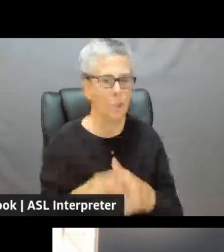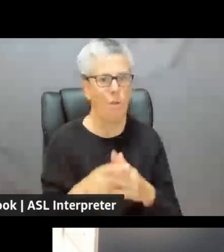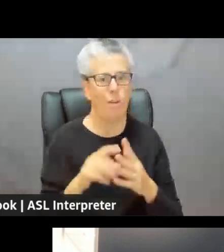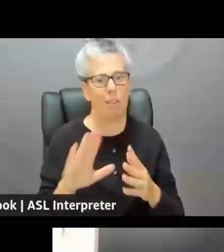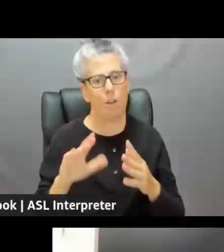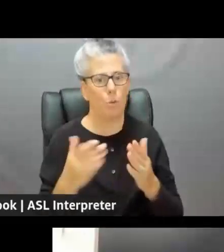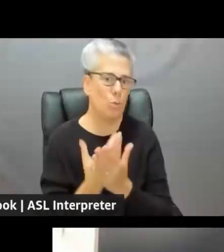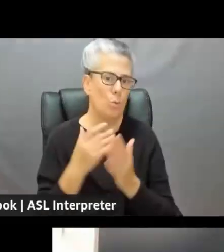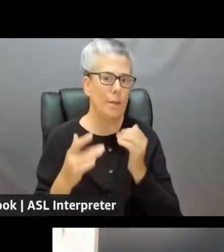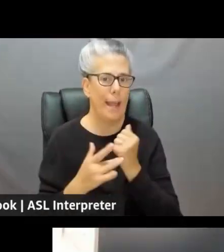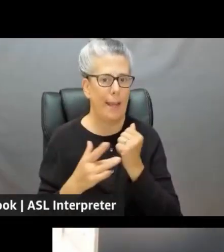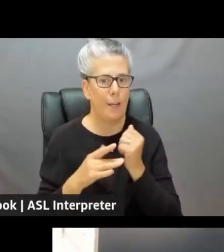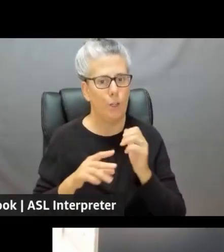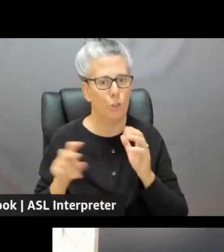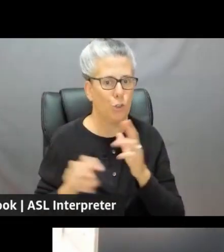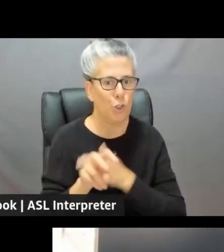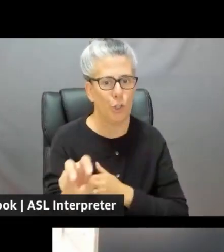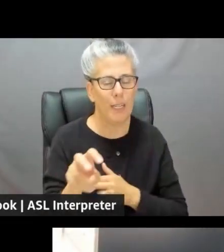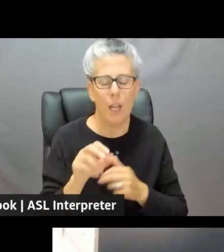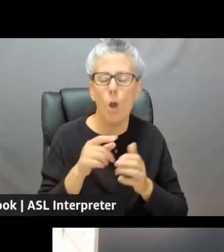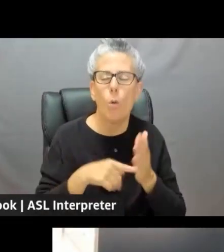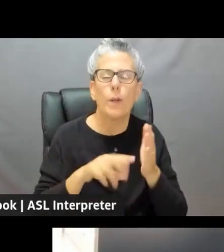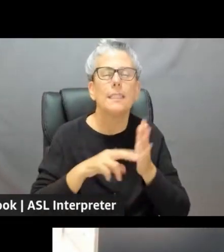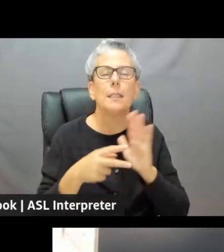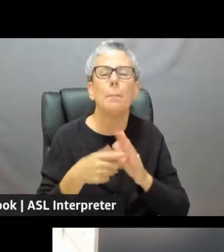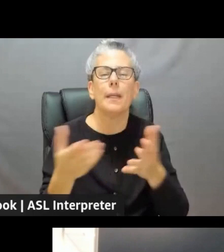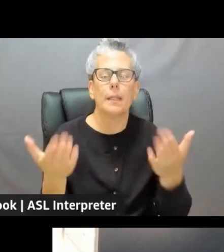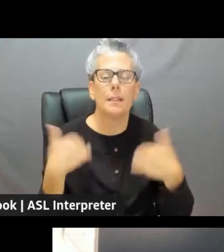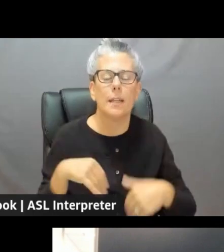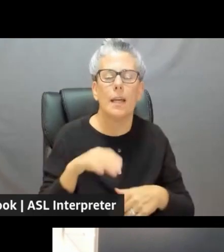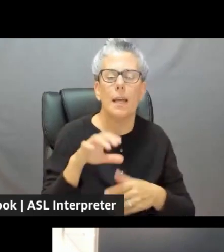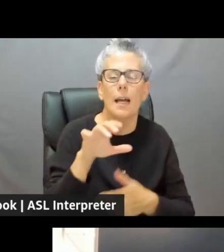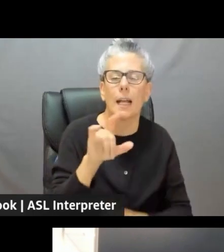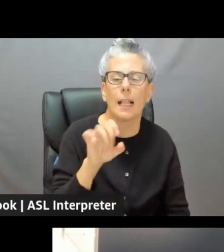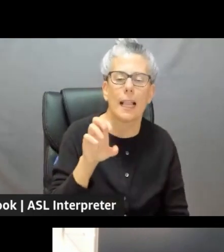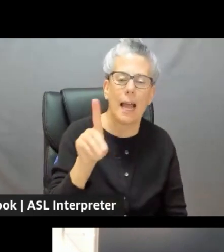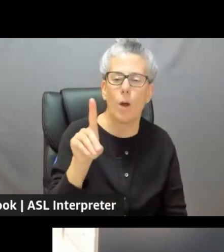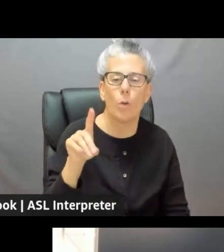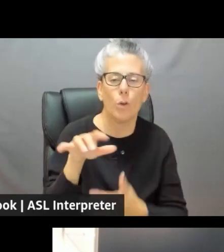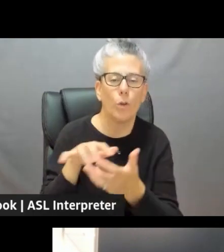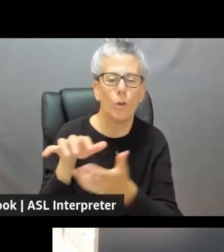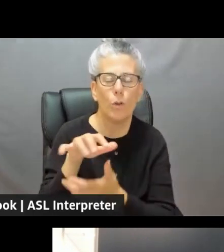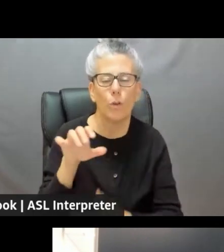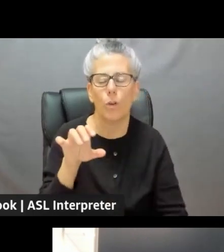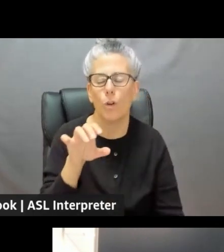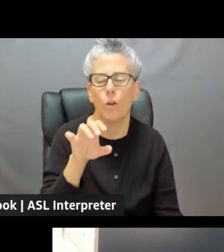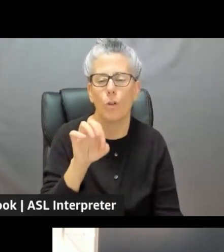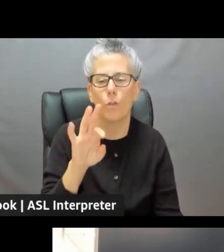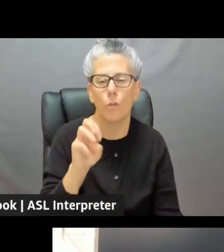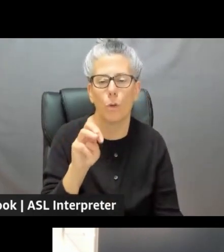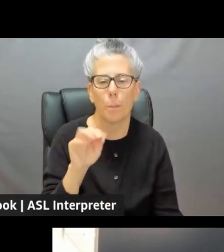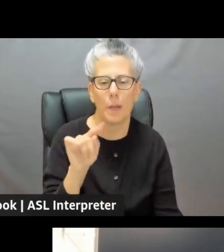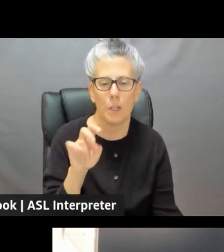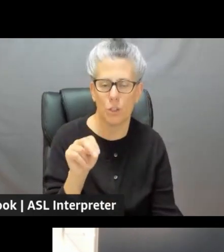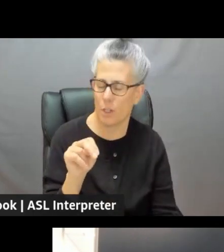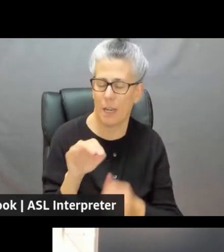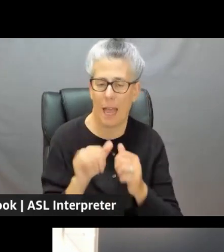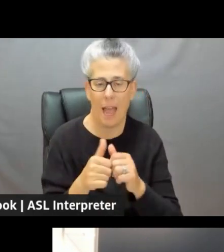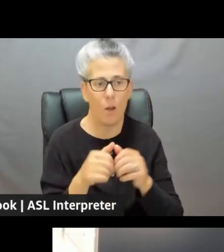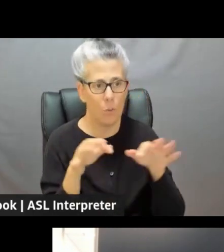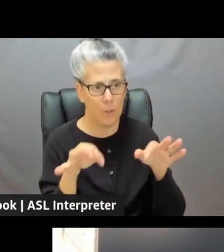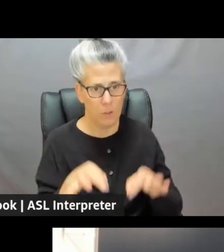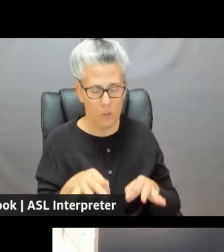CloudFormation? I can take that, Jillian. So CloudFormation, basically the way we like to explain to our customers something called infrastructure as